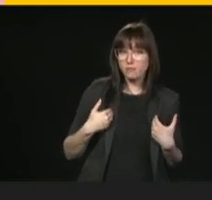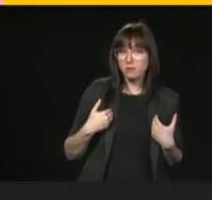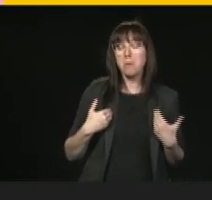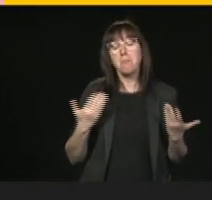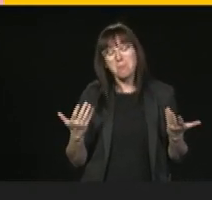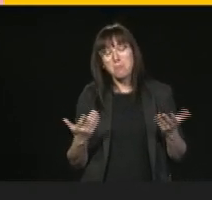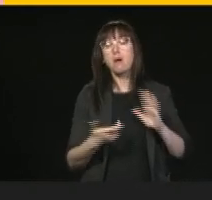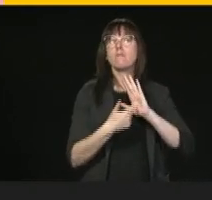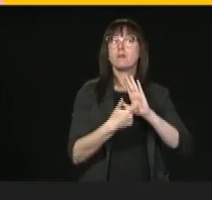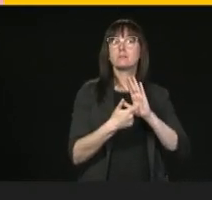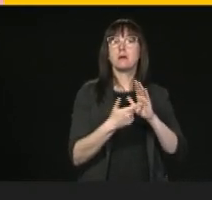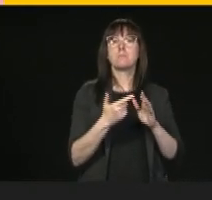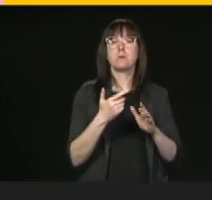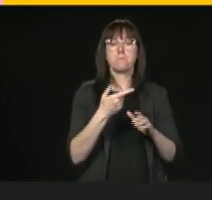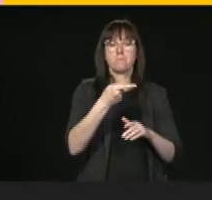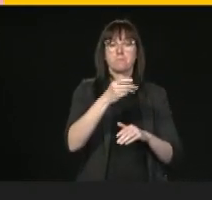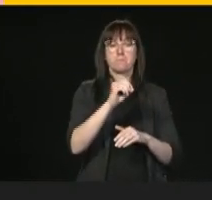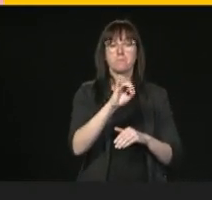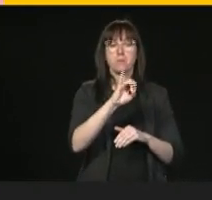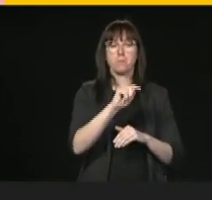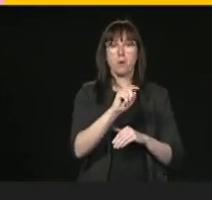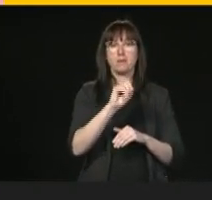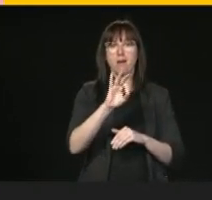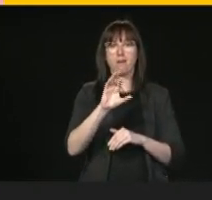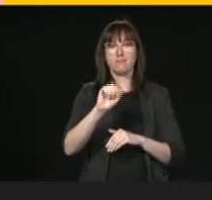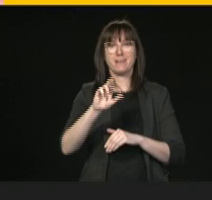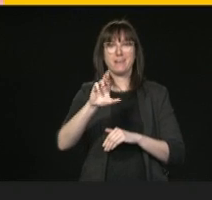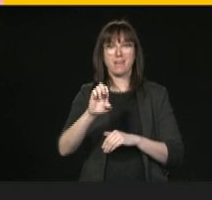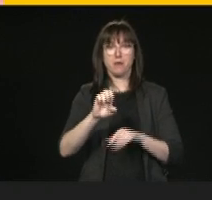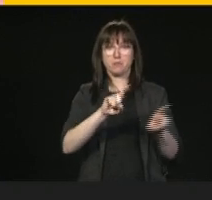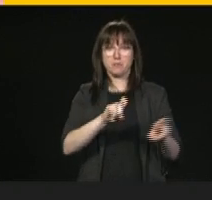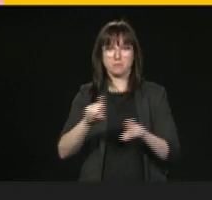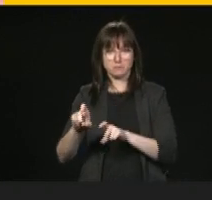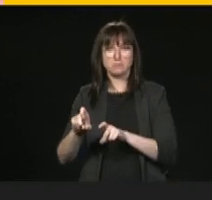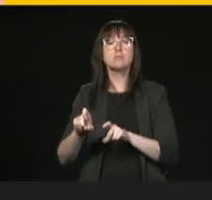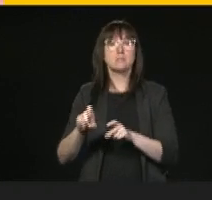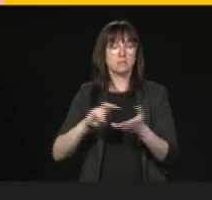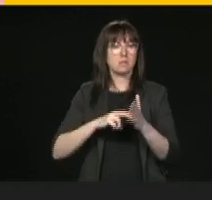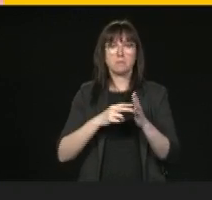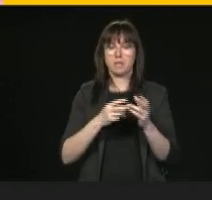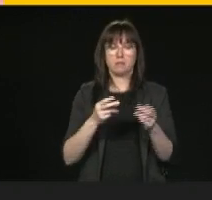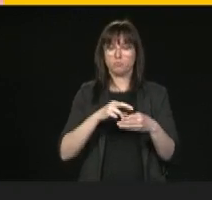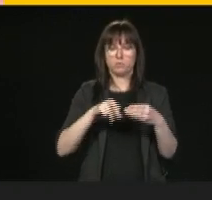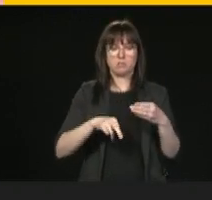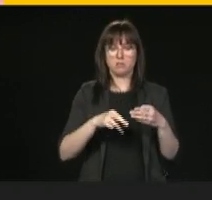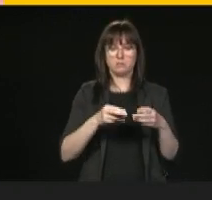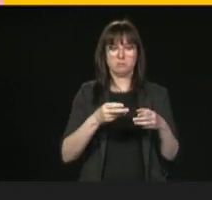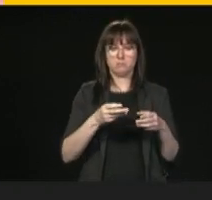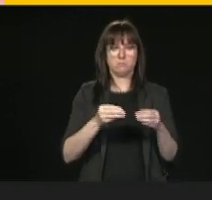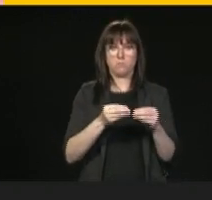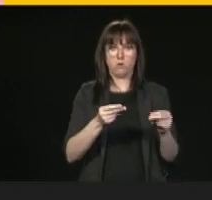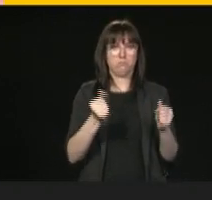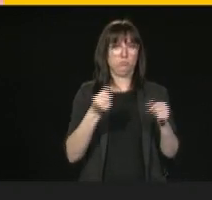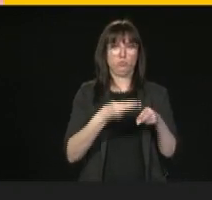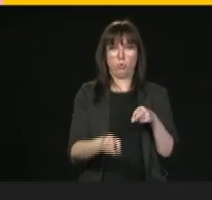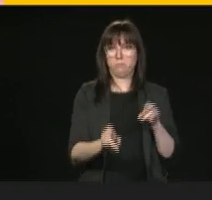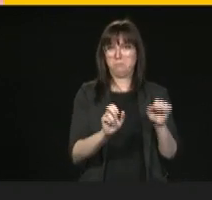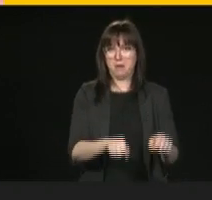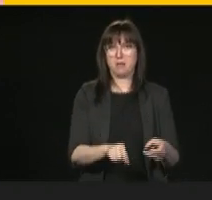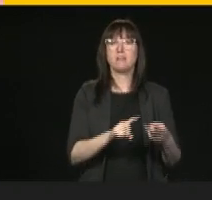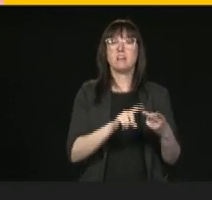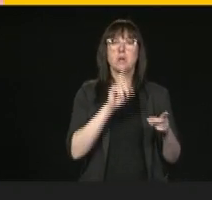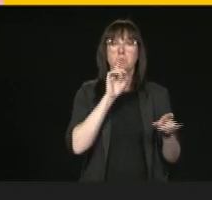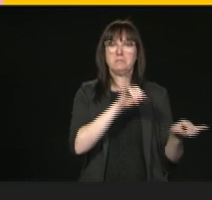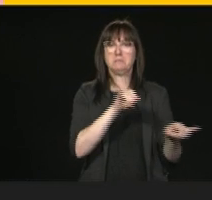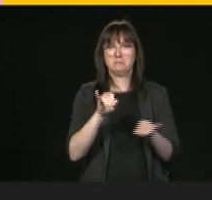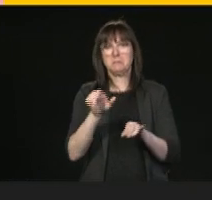tests that also would be able to give results in a much shorter time and also be closer to where the care is actually being delivered.